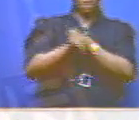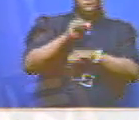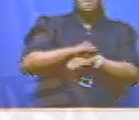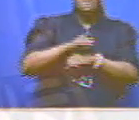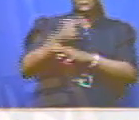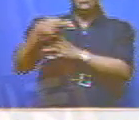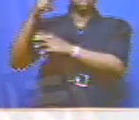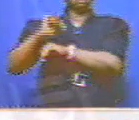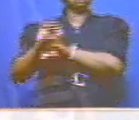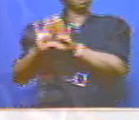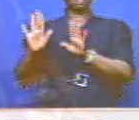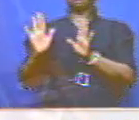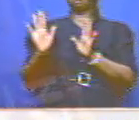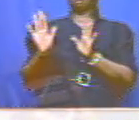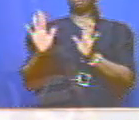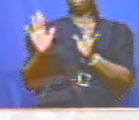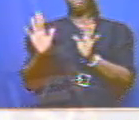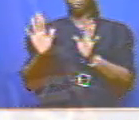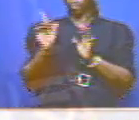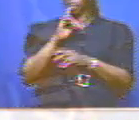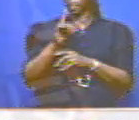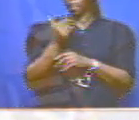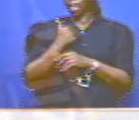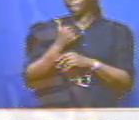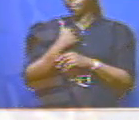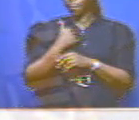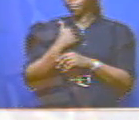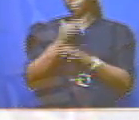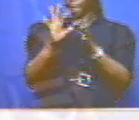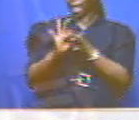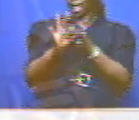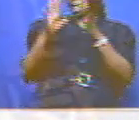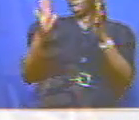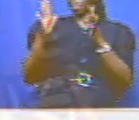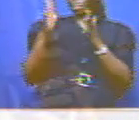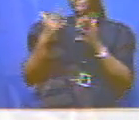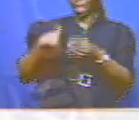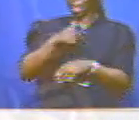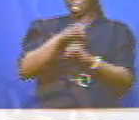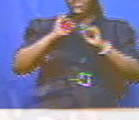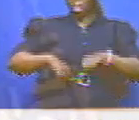or high school. So we have a disconnect in the sense that we are not able